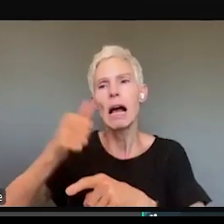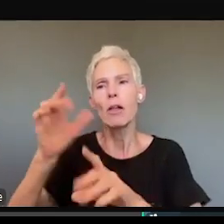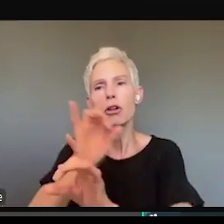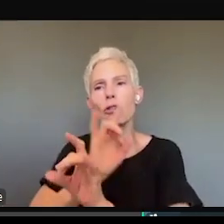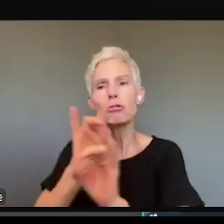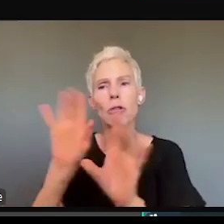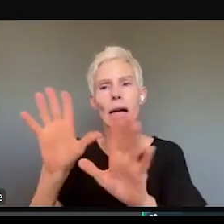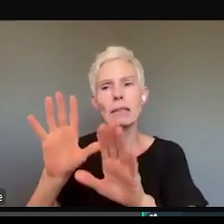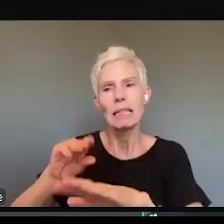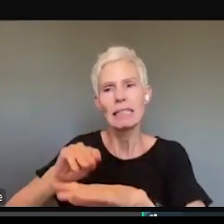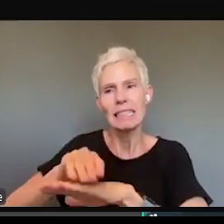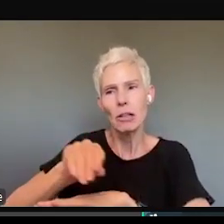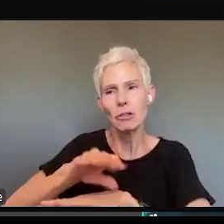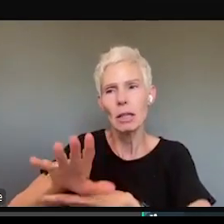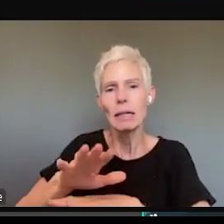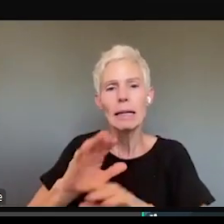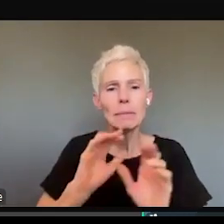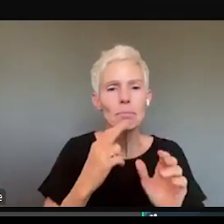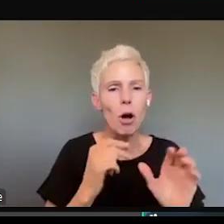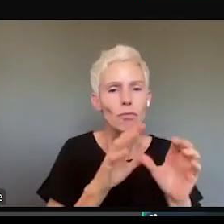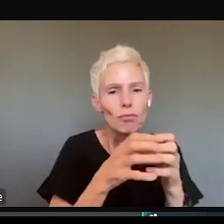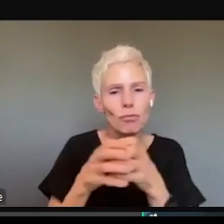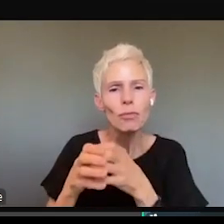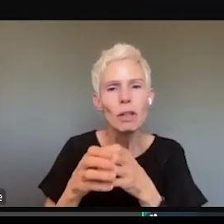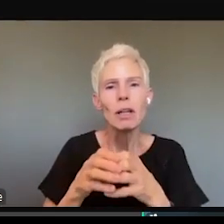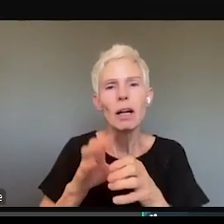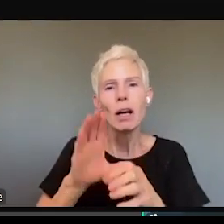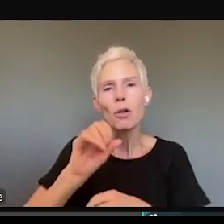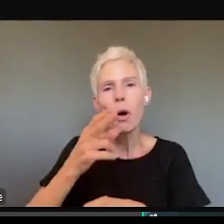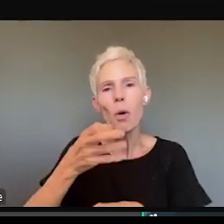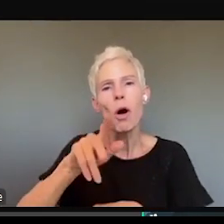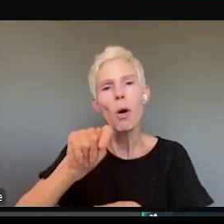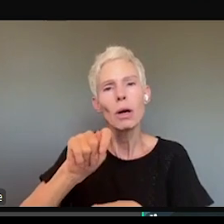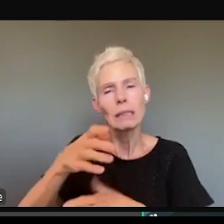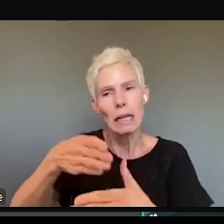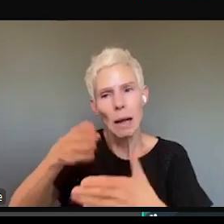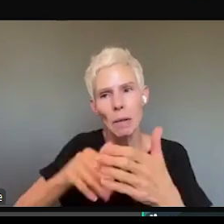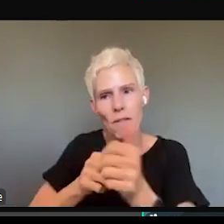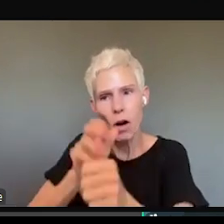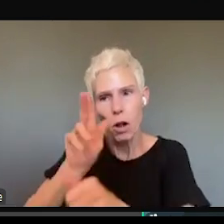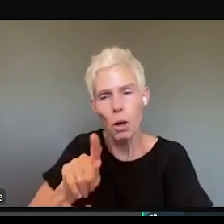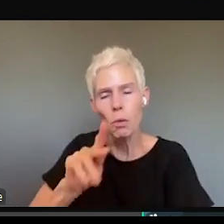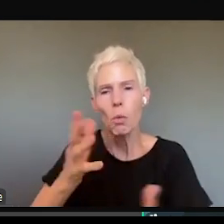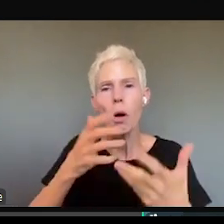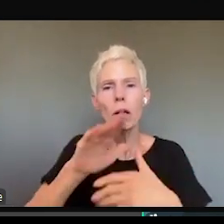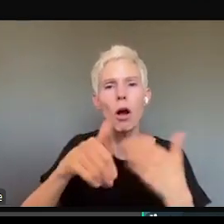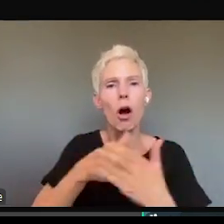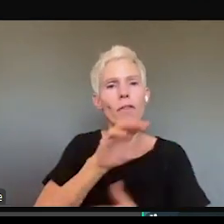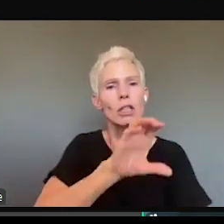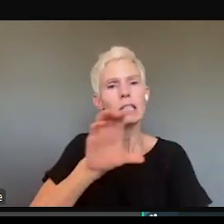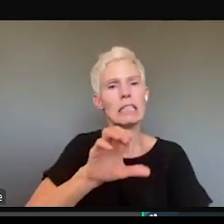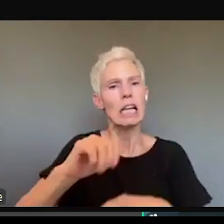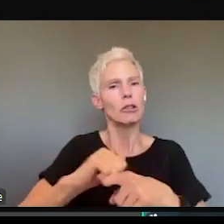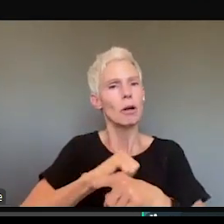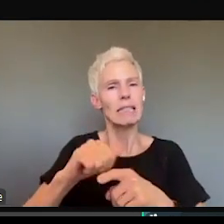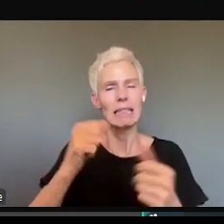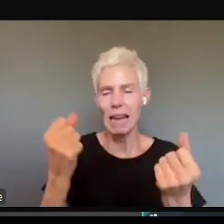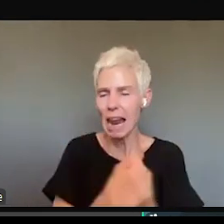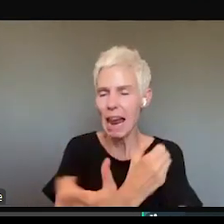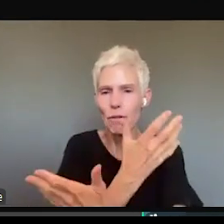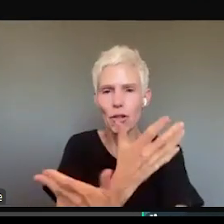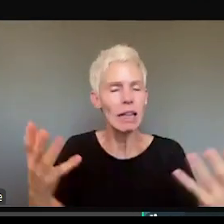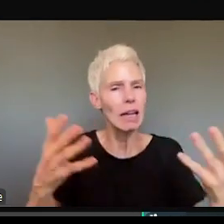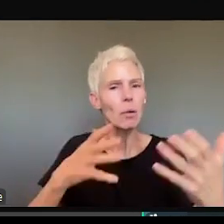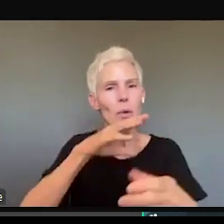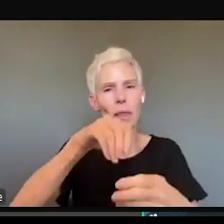in weekly little mini cohorts to complete follow-ups as well. We want all of our CCs trained on everything in the follow-up process to